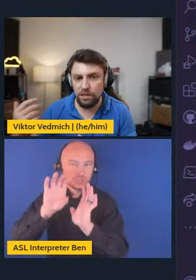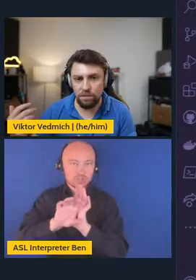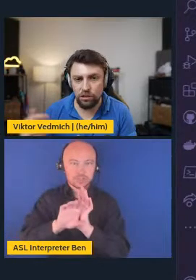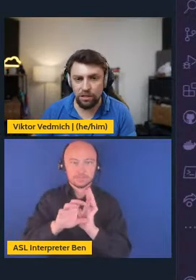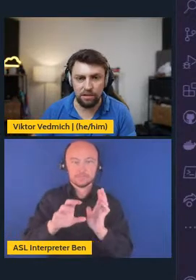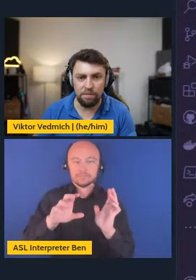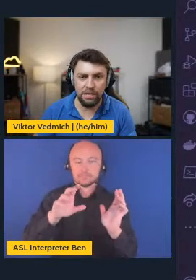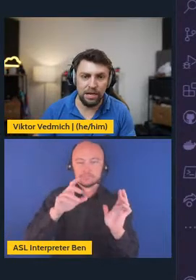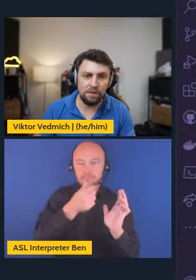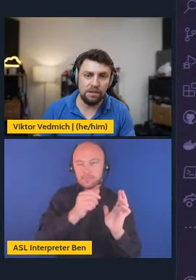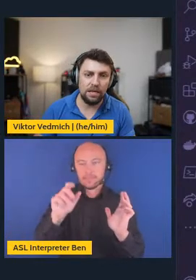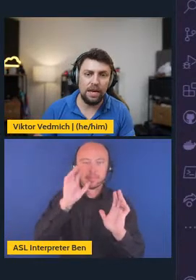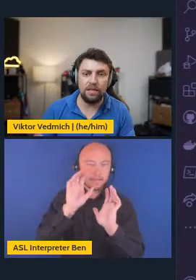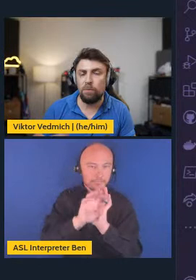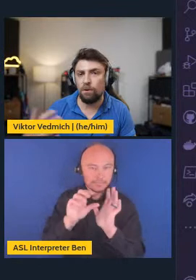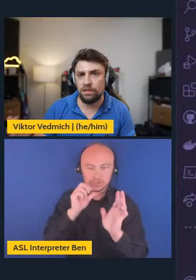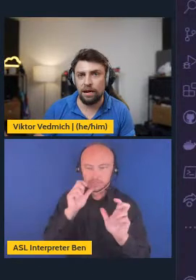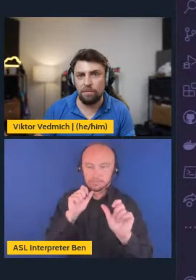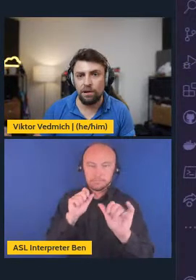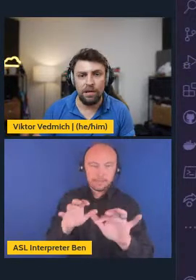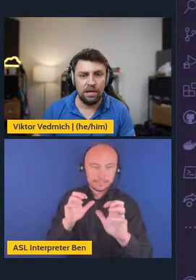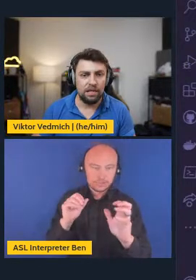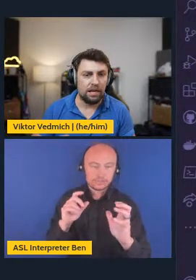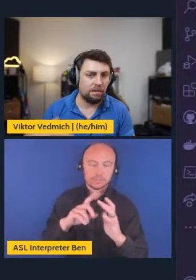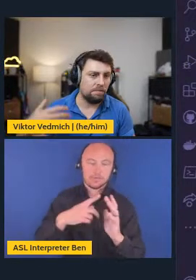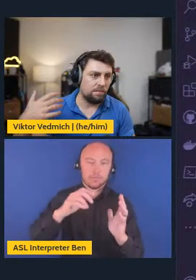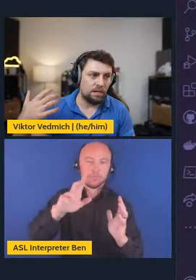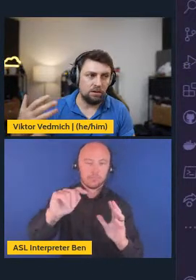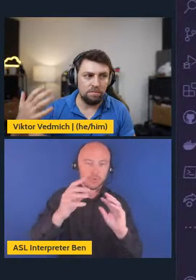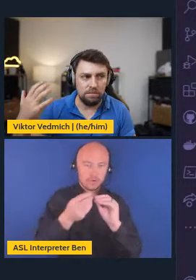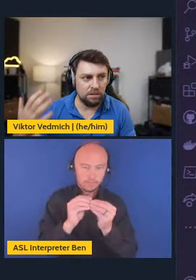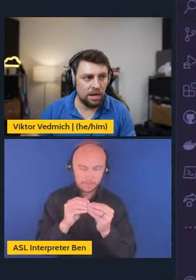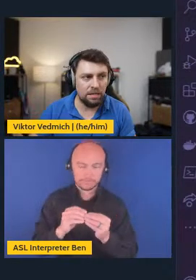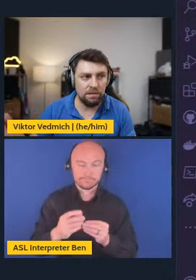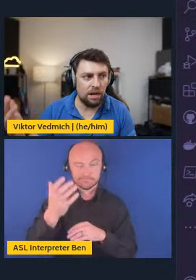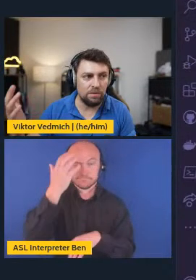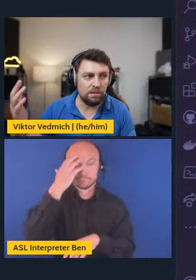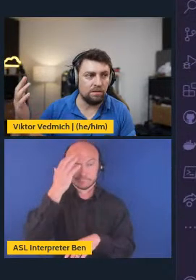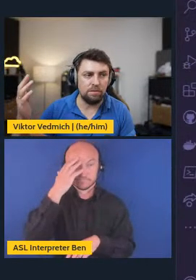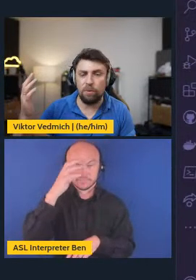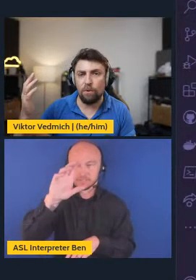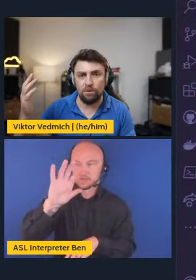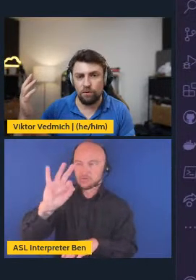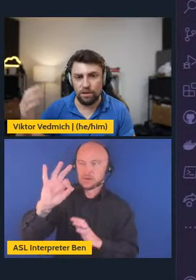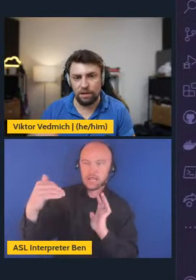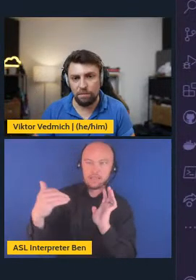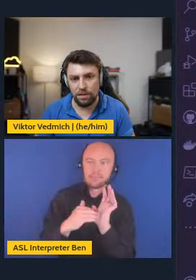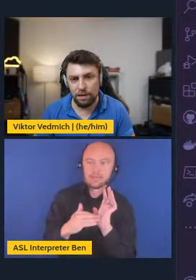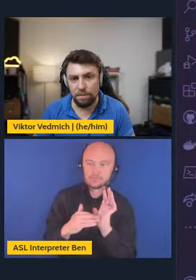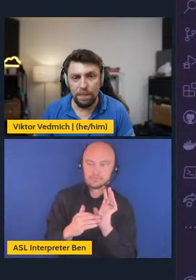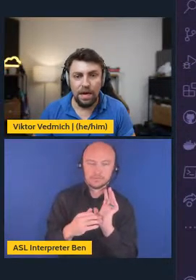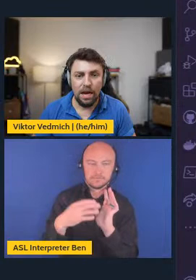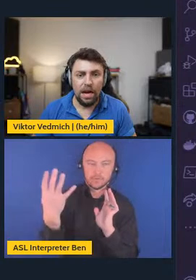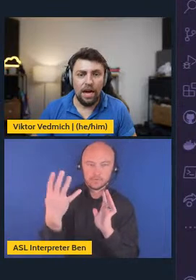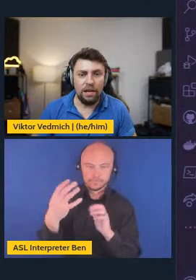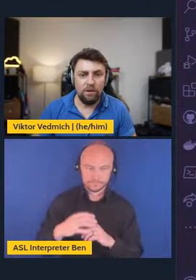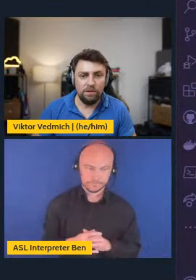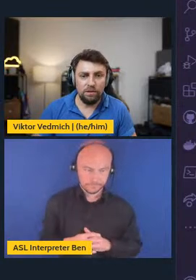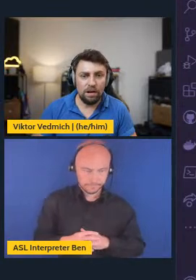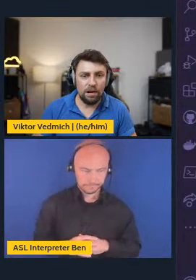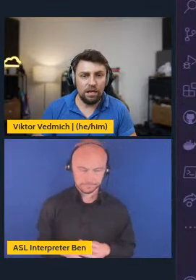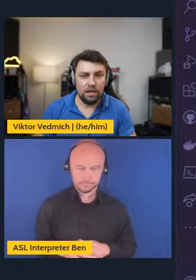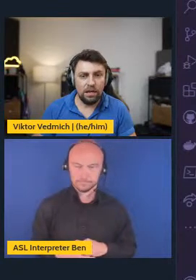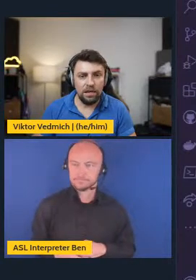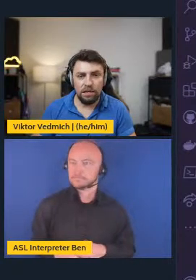DB image, doesn't matter currently, and port number, like, I know, 9000 port, for example, yeah? And